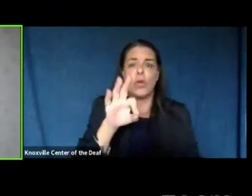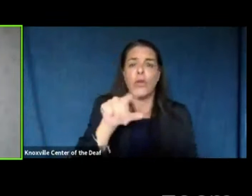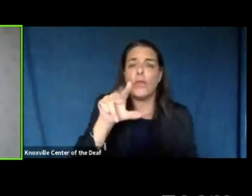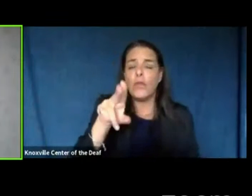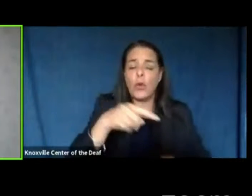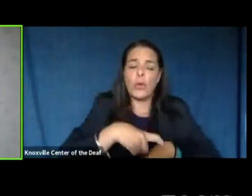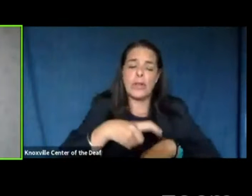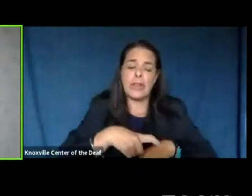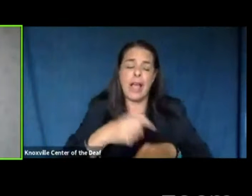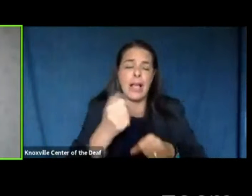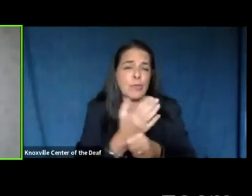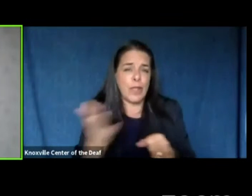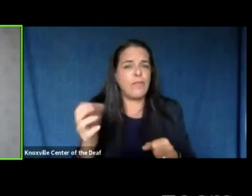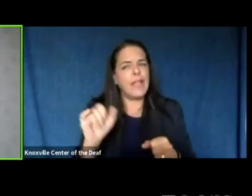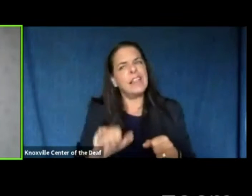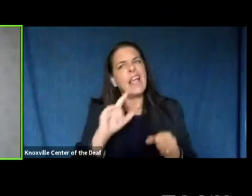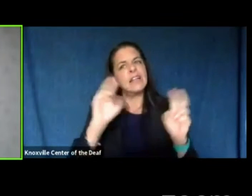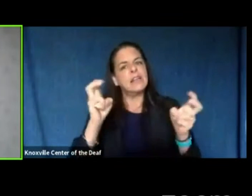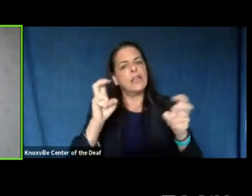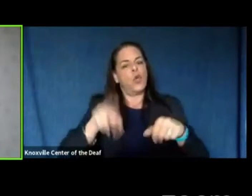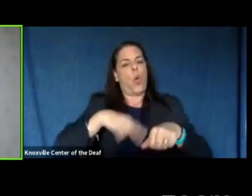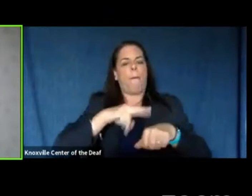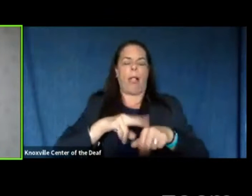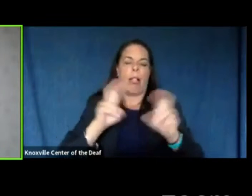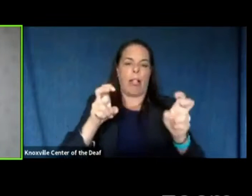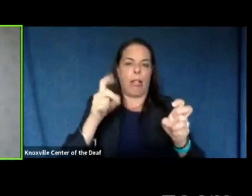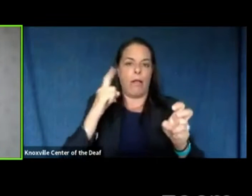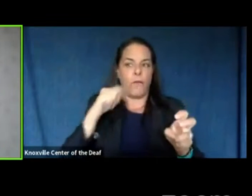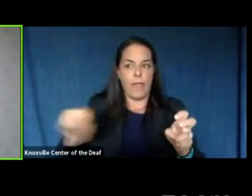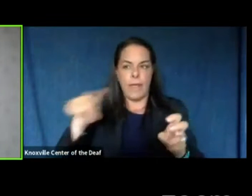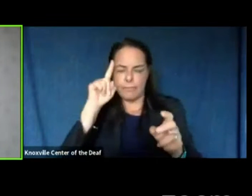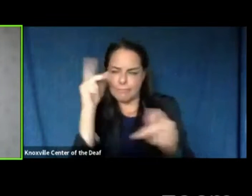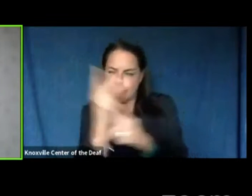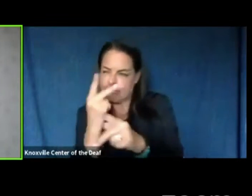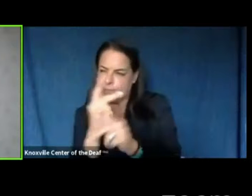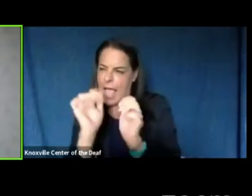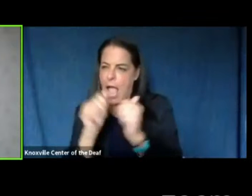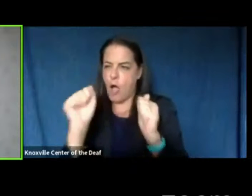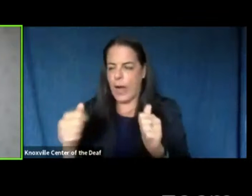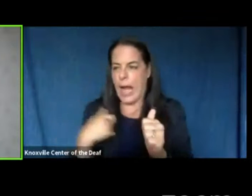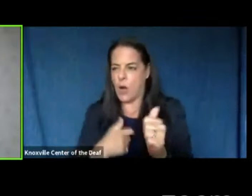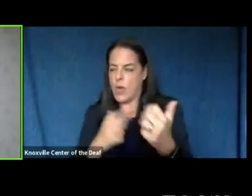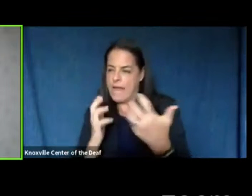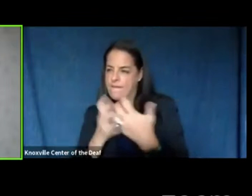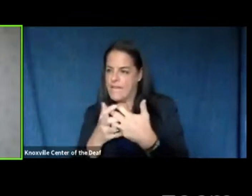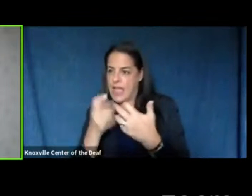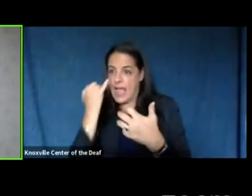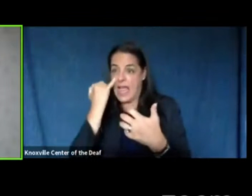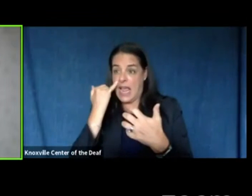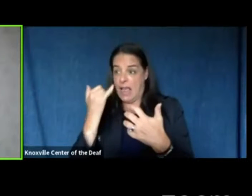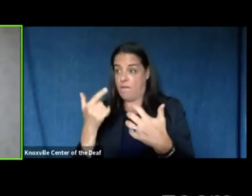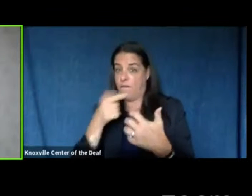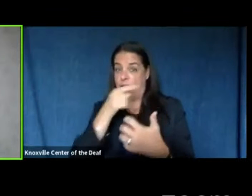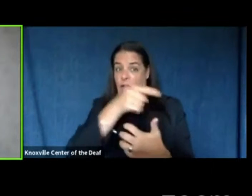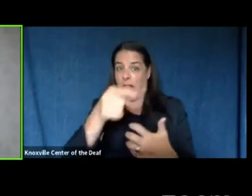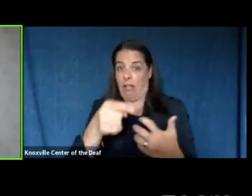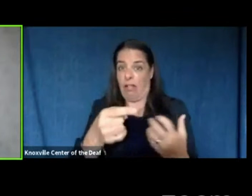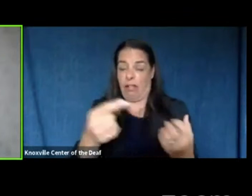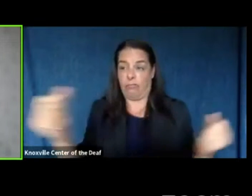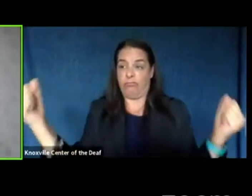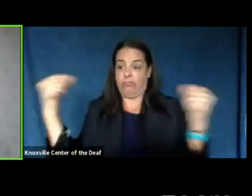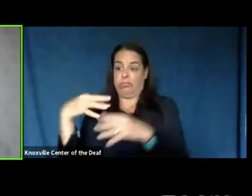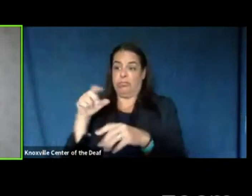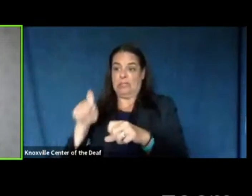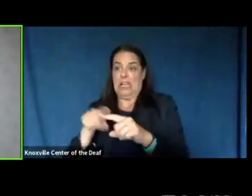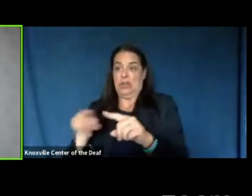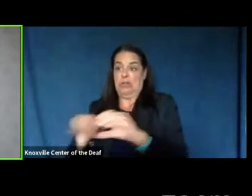And it's something that's a normal occurrence for them to be able to figure out ways to juggle their capacity to grow where the